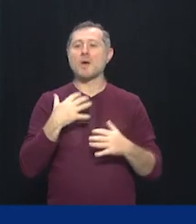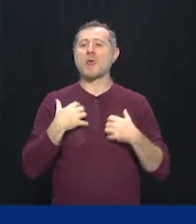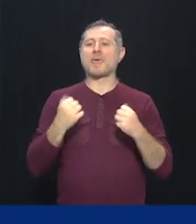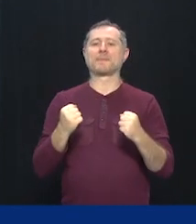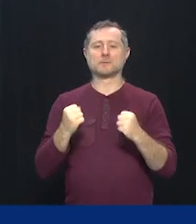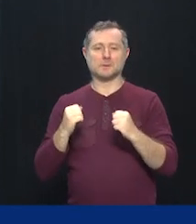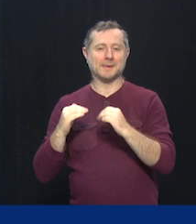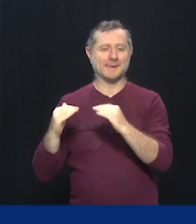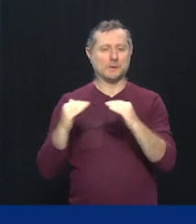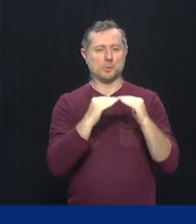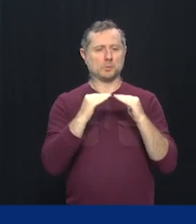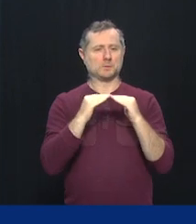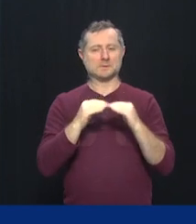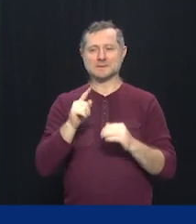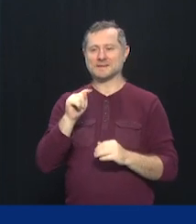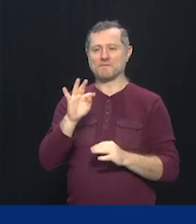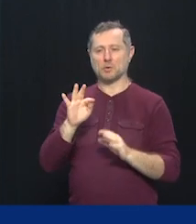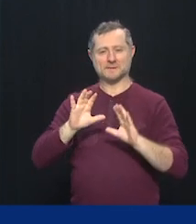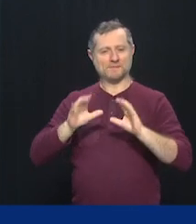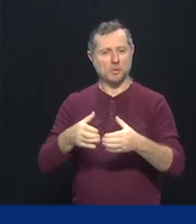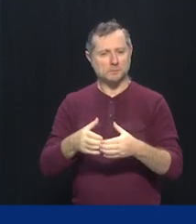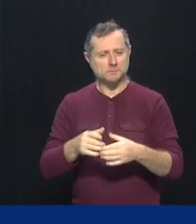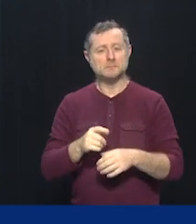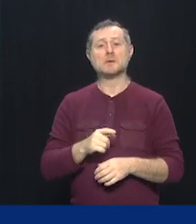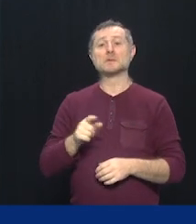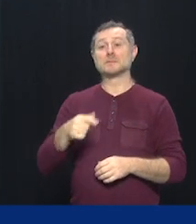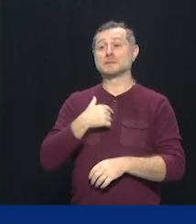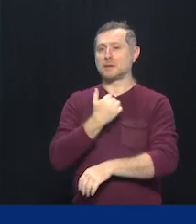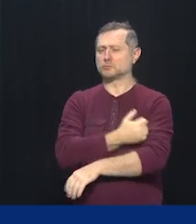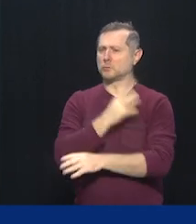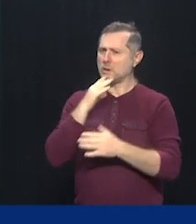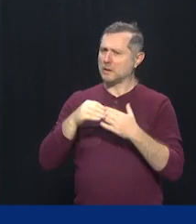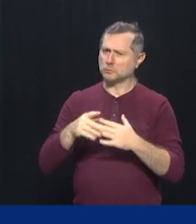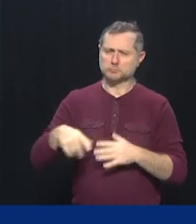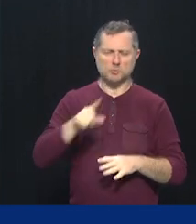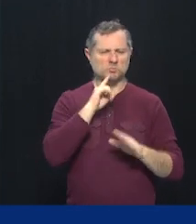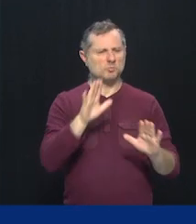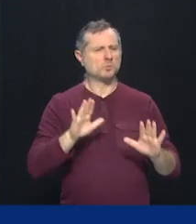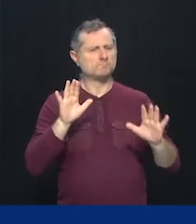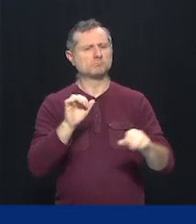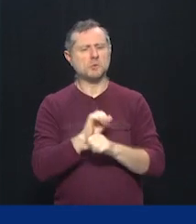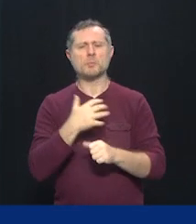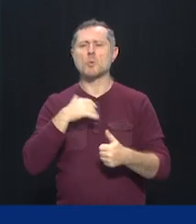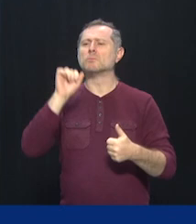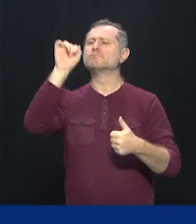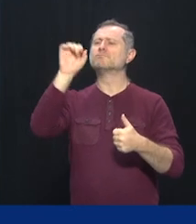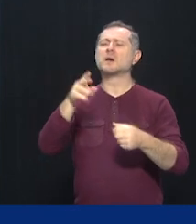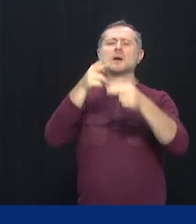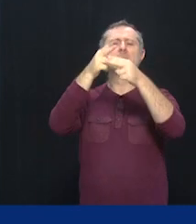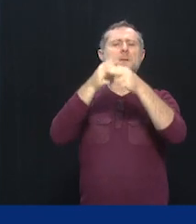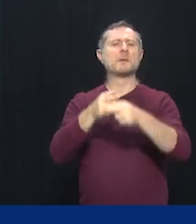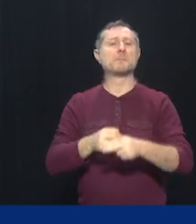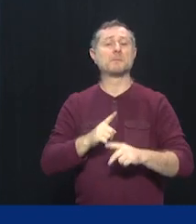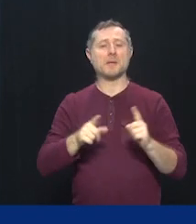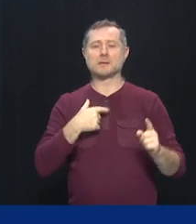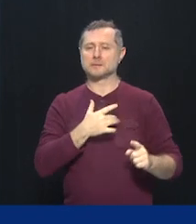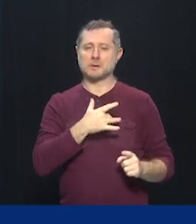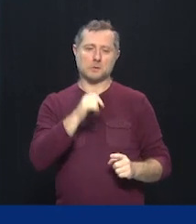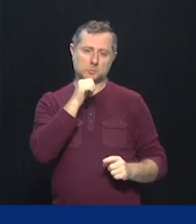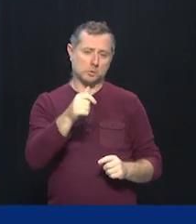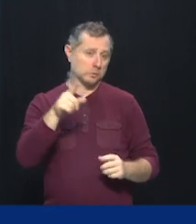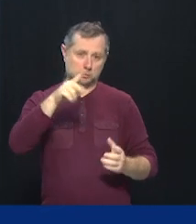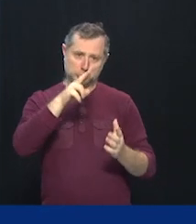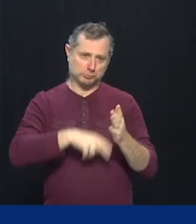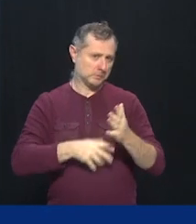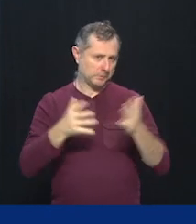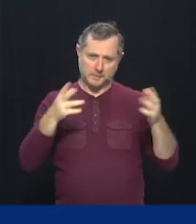leaders of our hospitals who did an incredible job I want to recognize. So I'm going to shout out a few names, but I'm going to tell you I don't usually read a lot of names, but I need to here